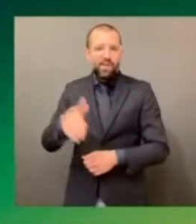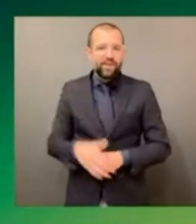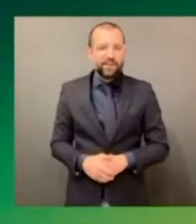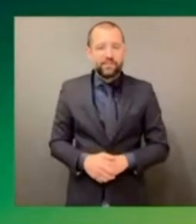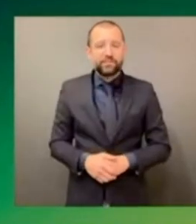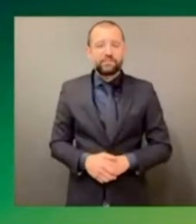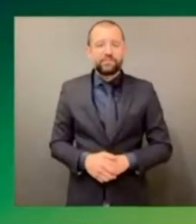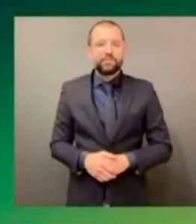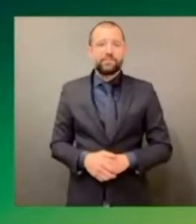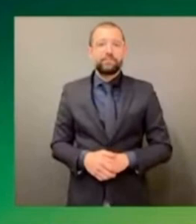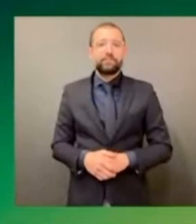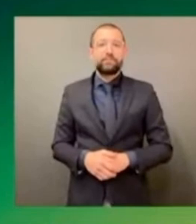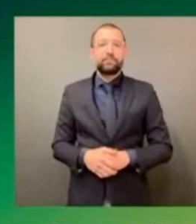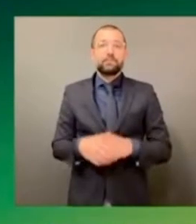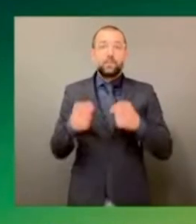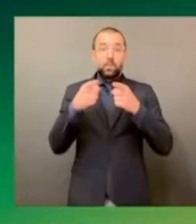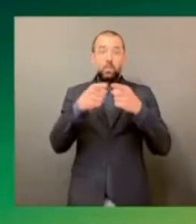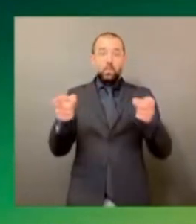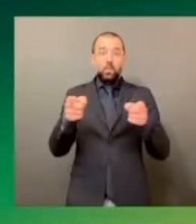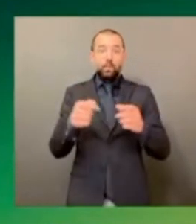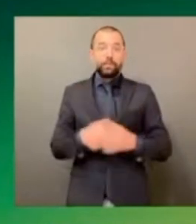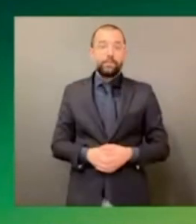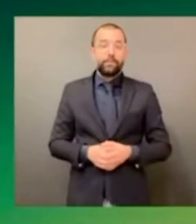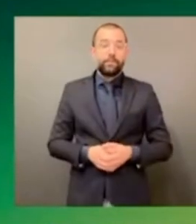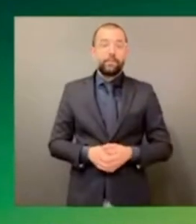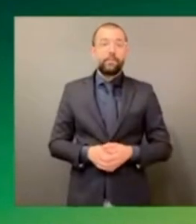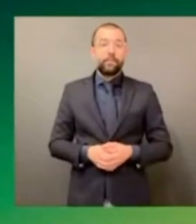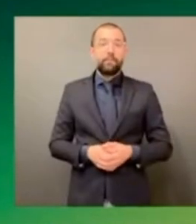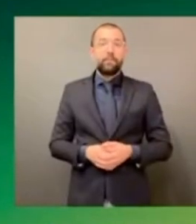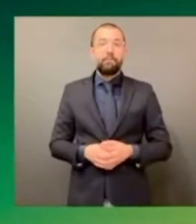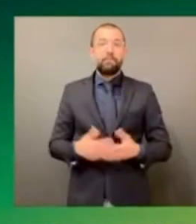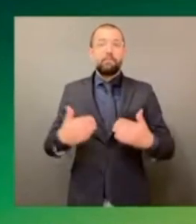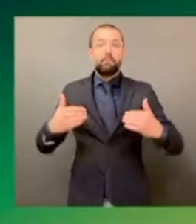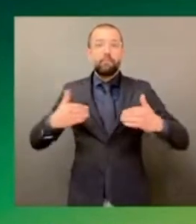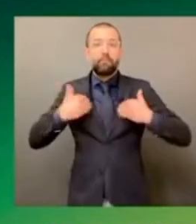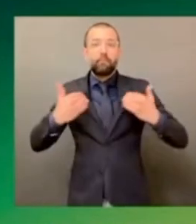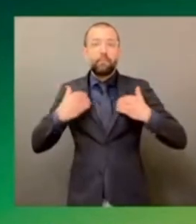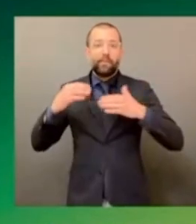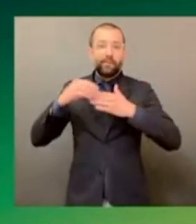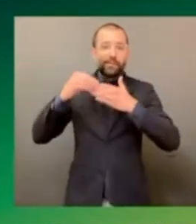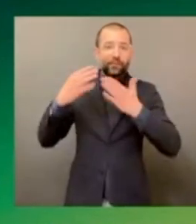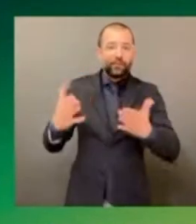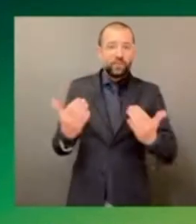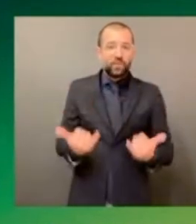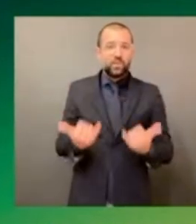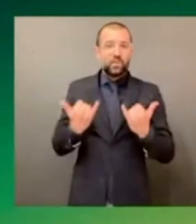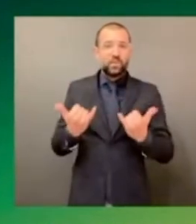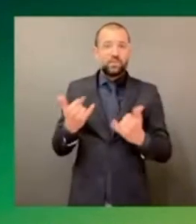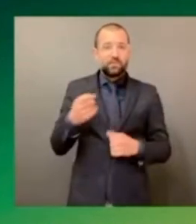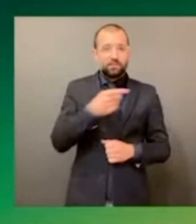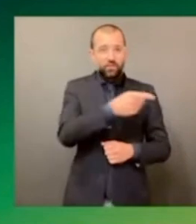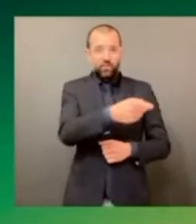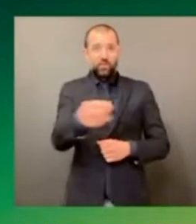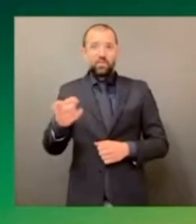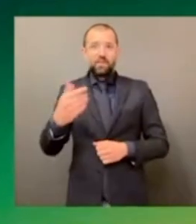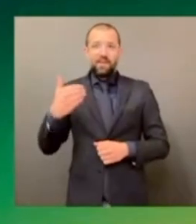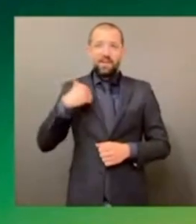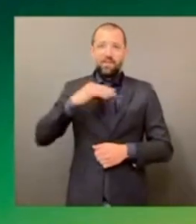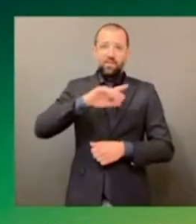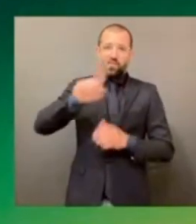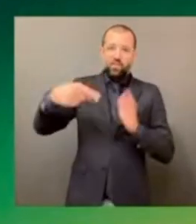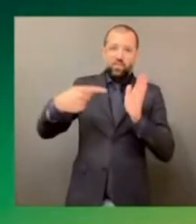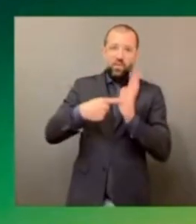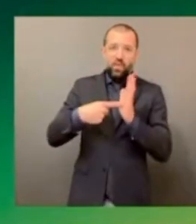you, and in particular the young leaders here, you have a role to play.